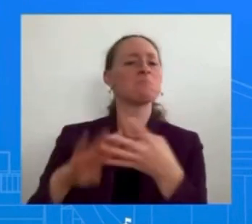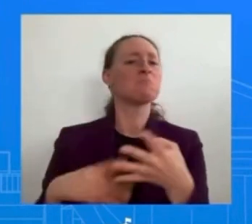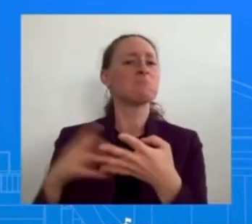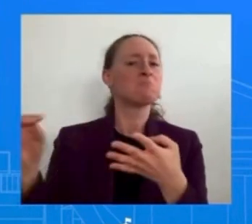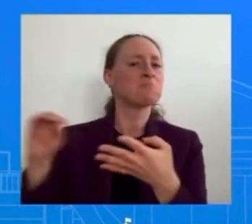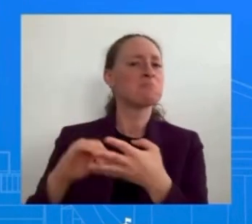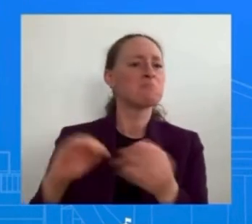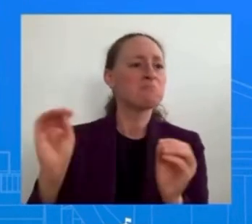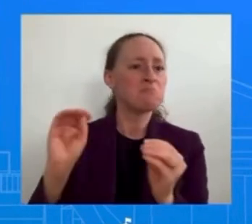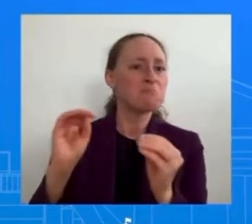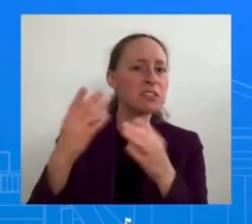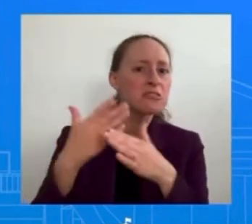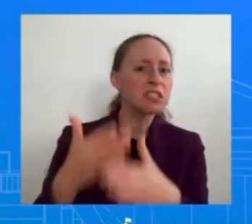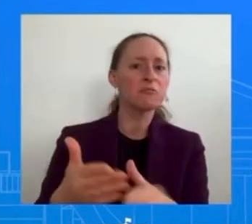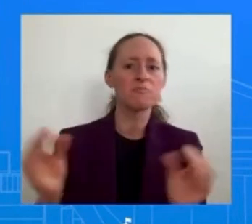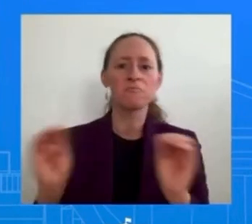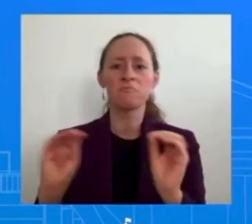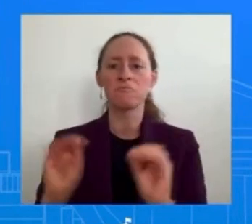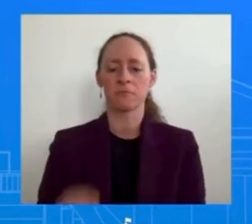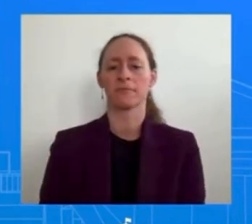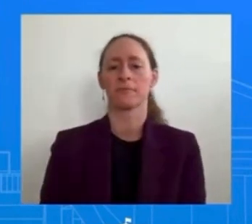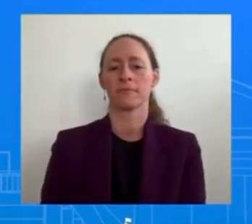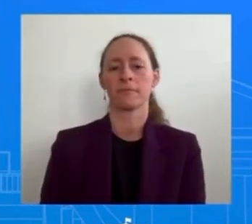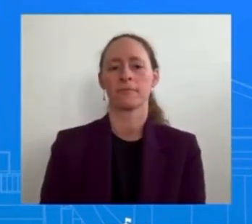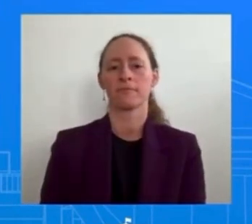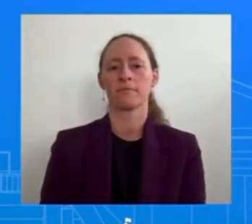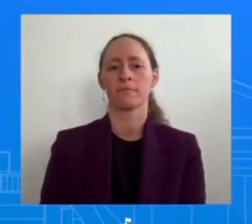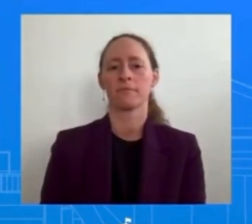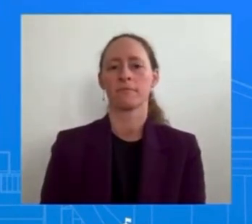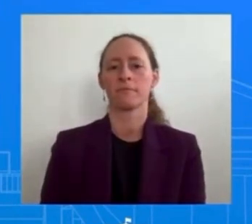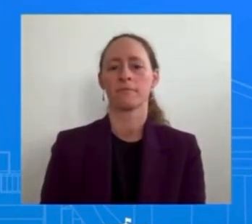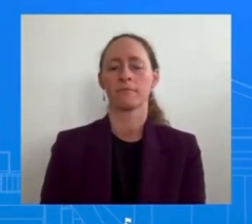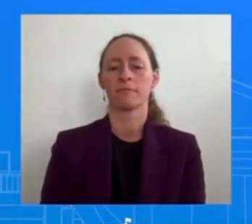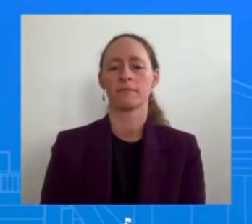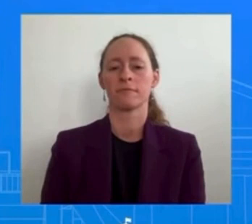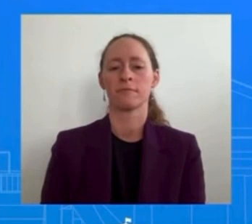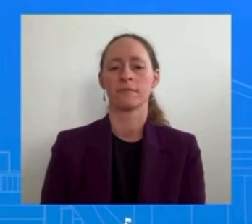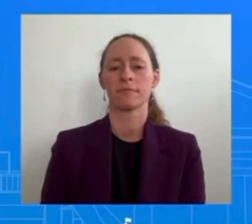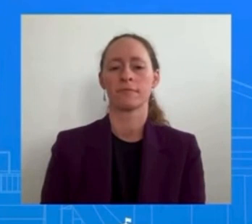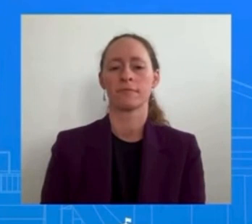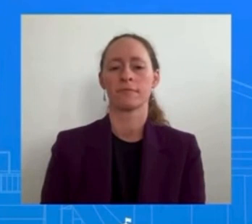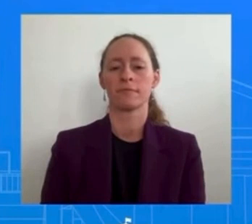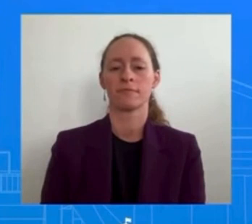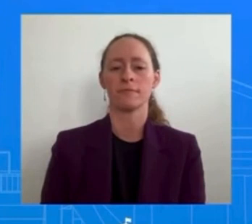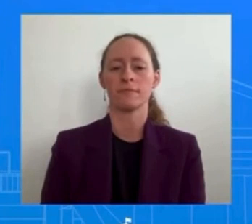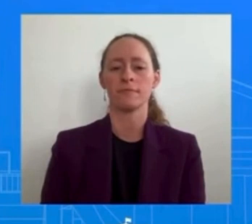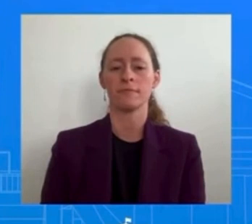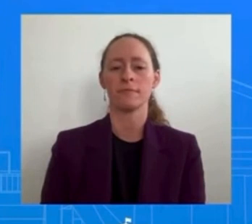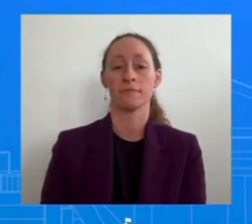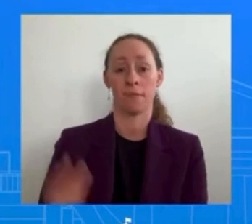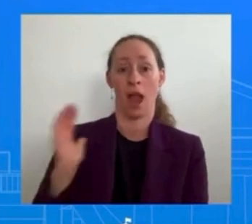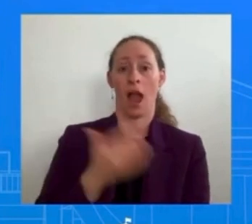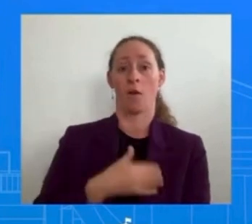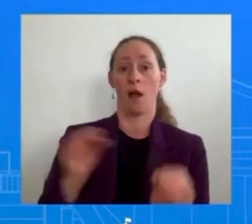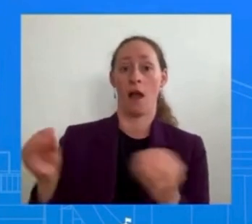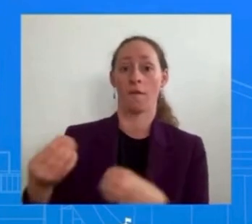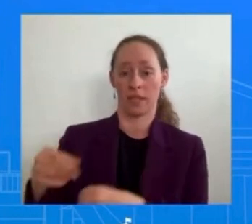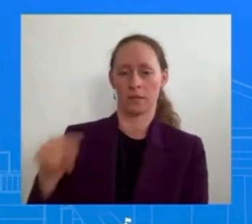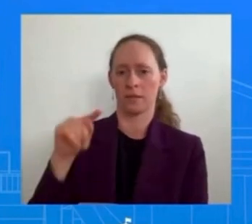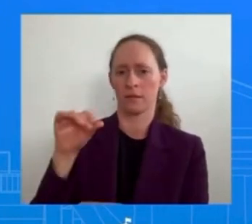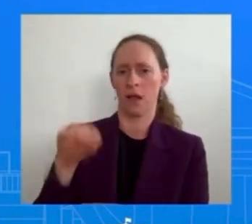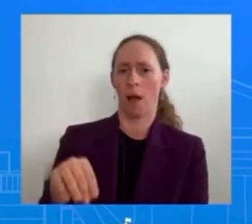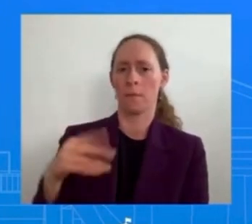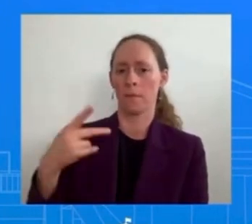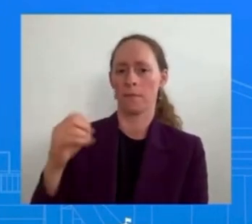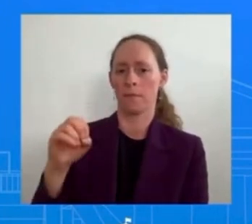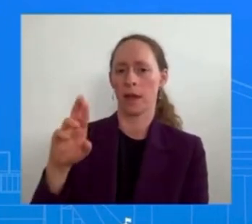the Intergovernmental Affairs Office, that's led by Tom Perez, is in regular conversation with the mayor of New York City and also the governor of the